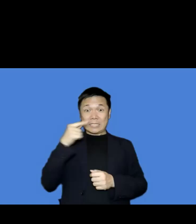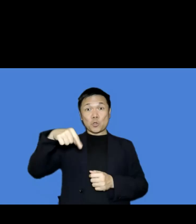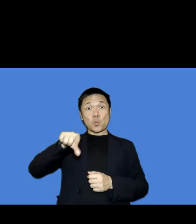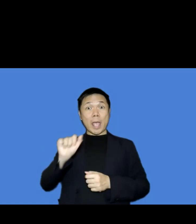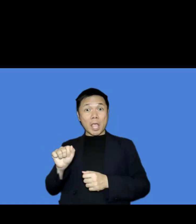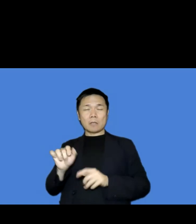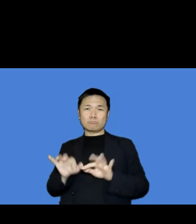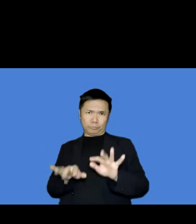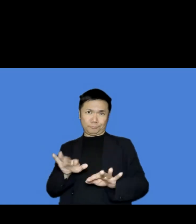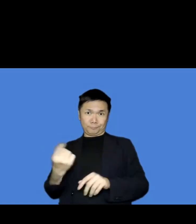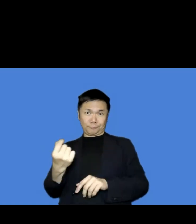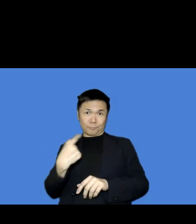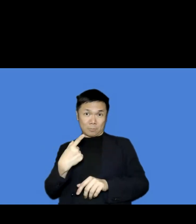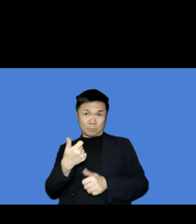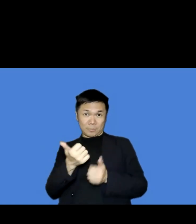box.